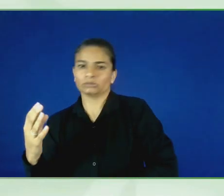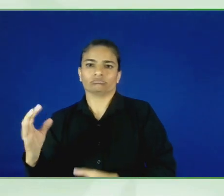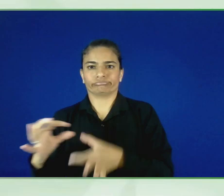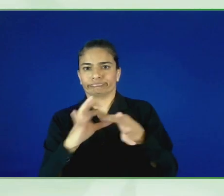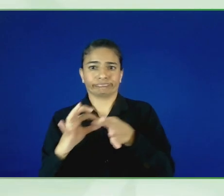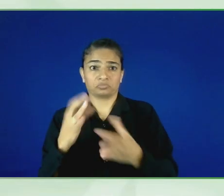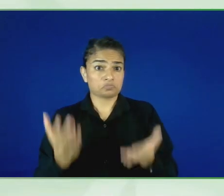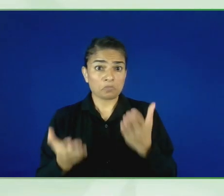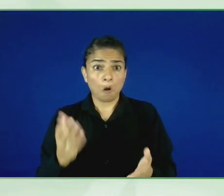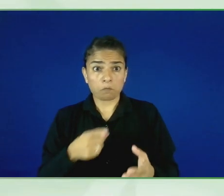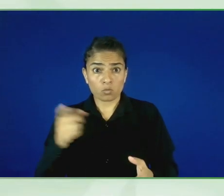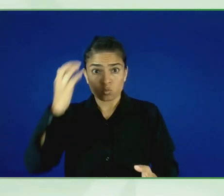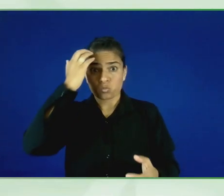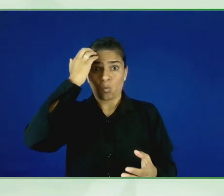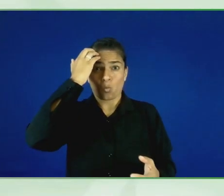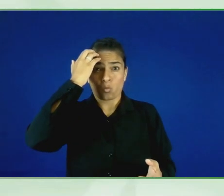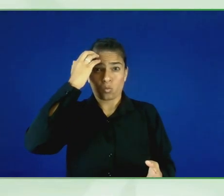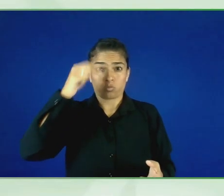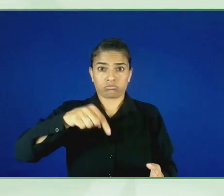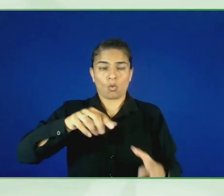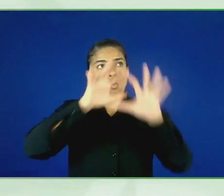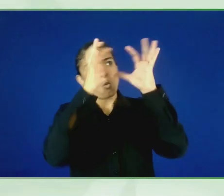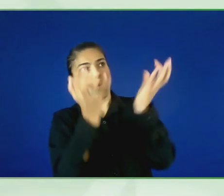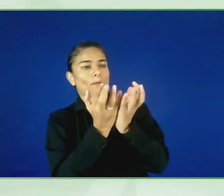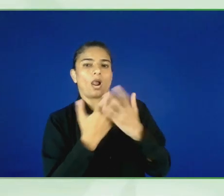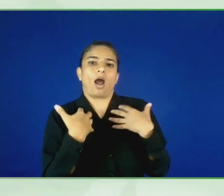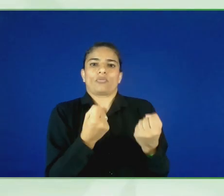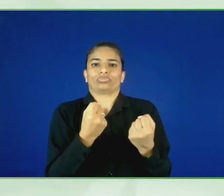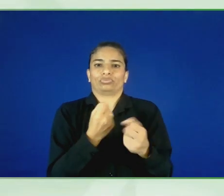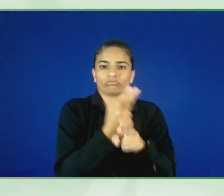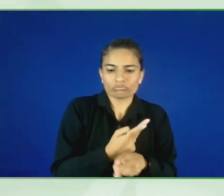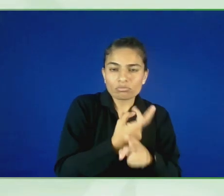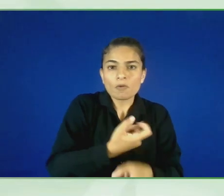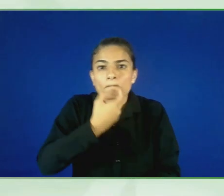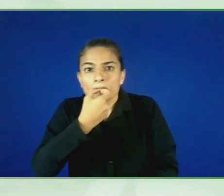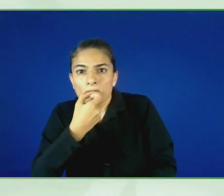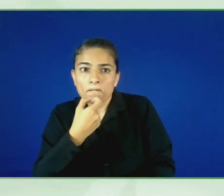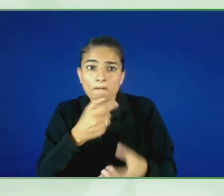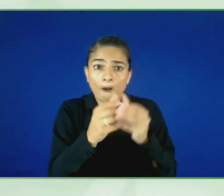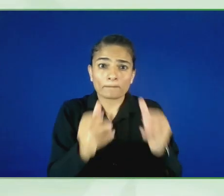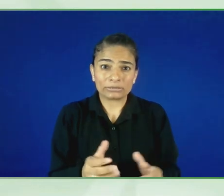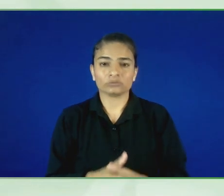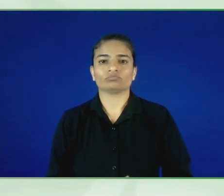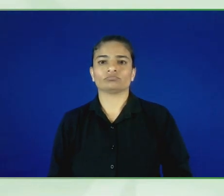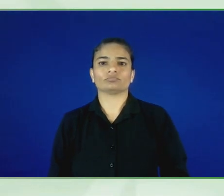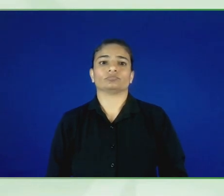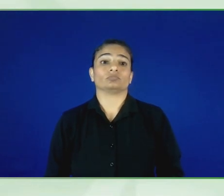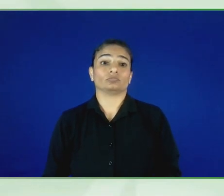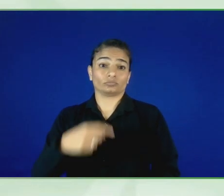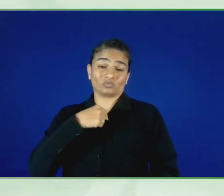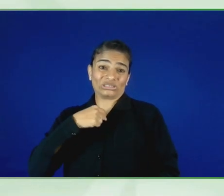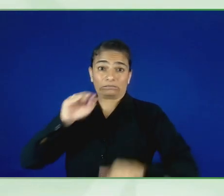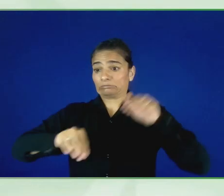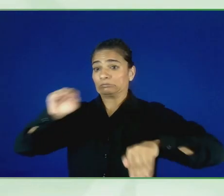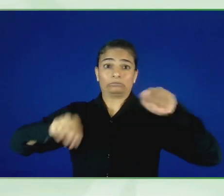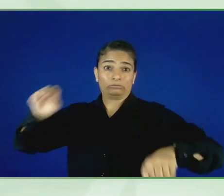present in about 70 countries with a footprint of 80,000 employees. So our workforce is